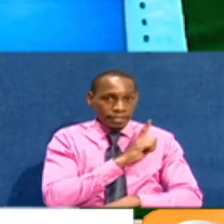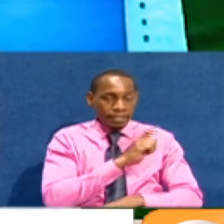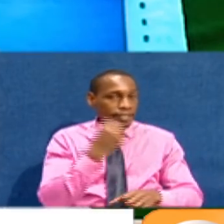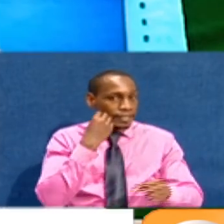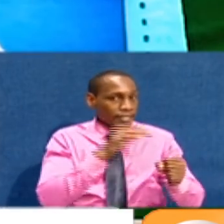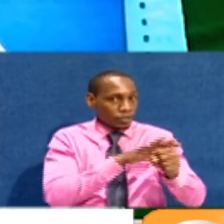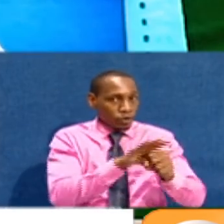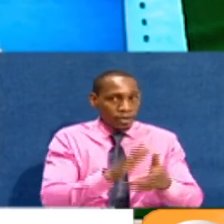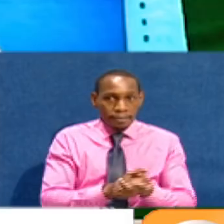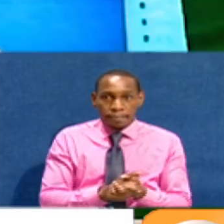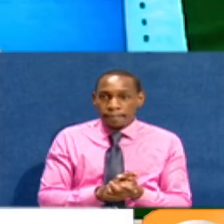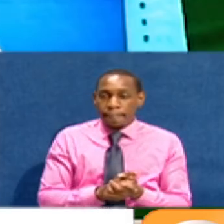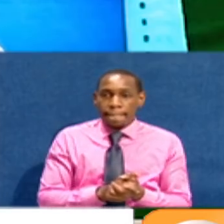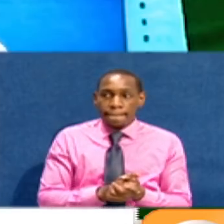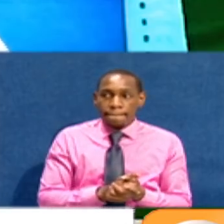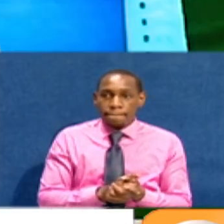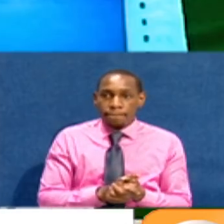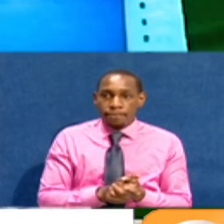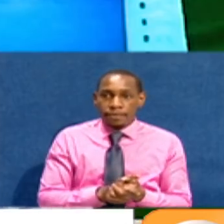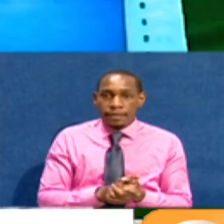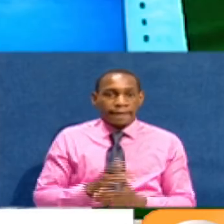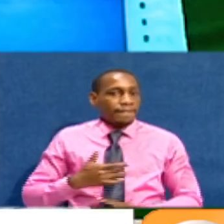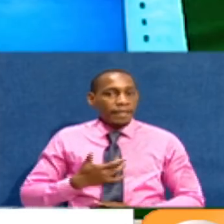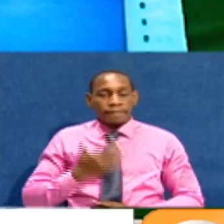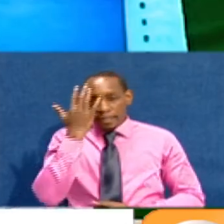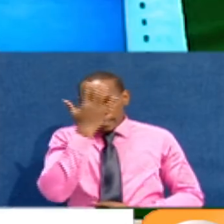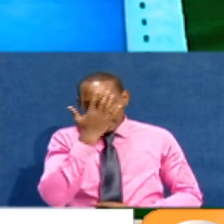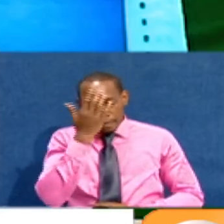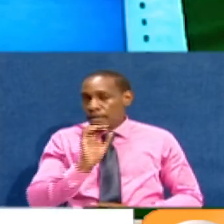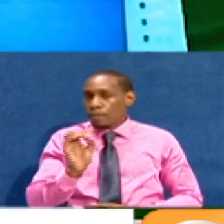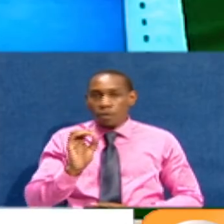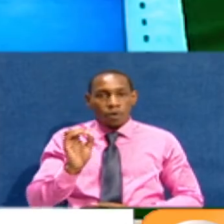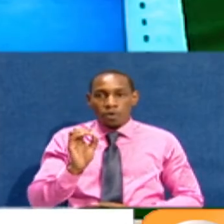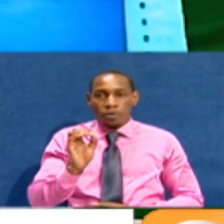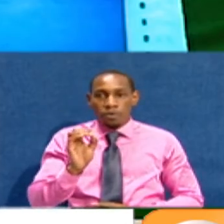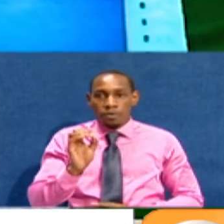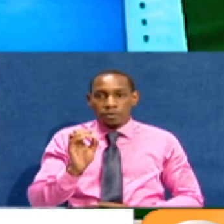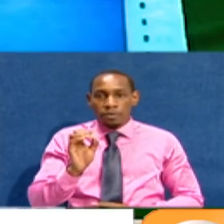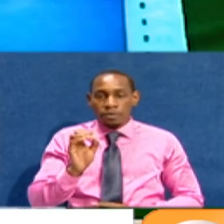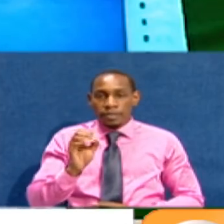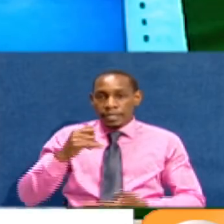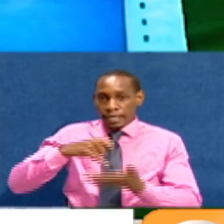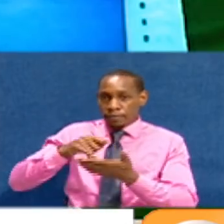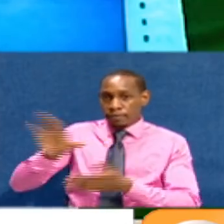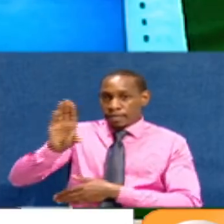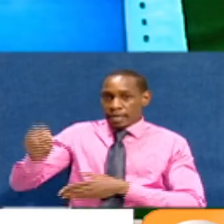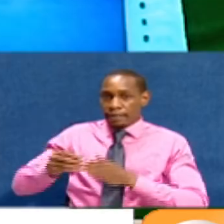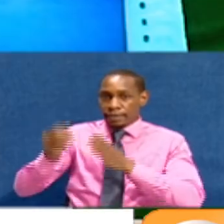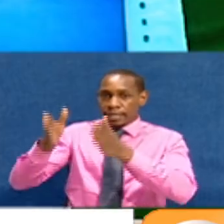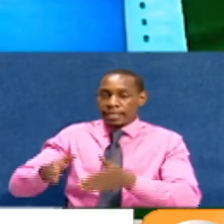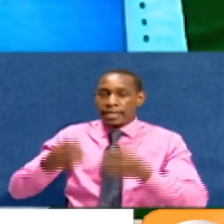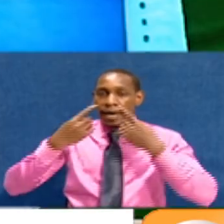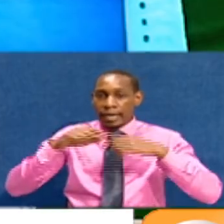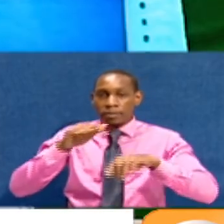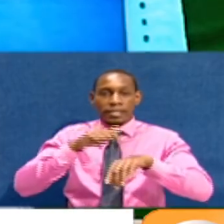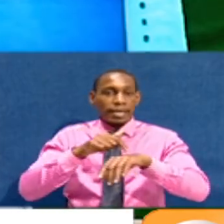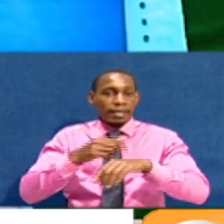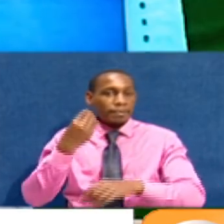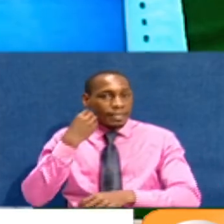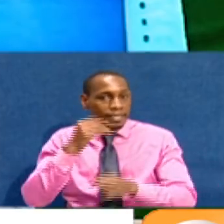by COVID-19. So there should not be any embarrassment among African leaders especially to declare